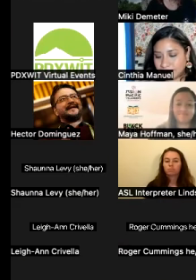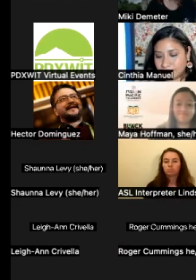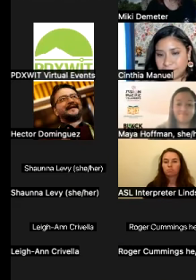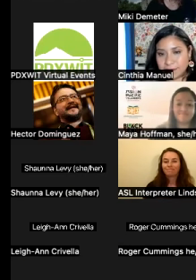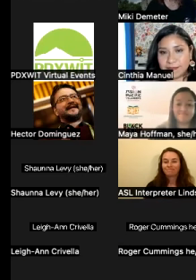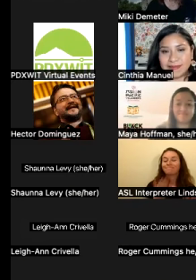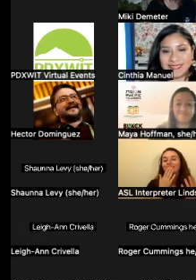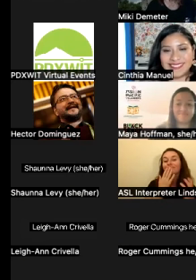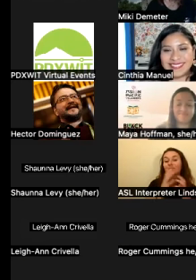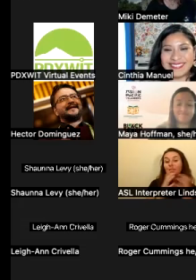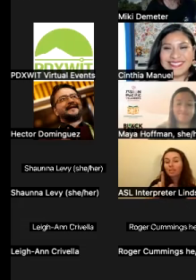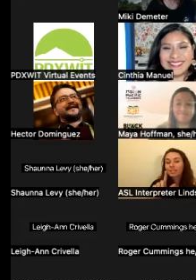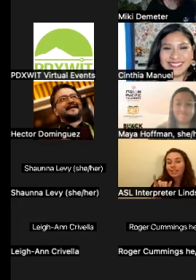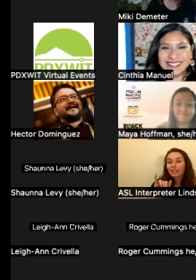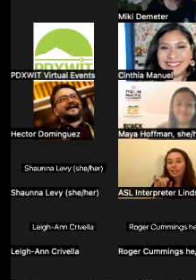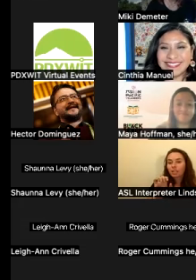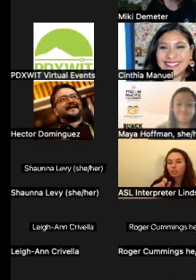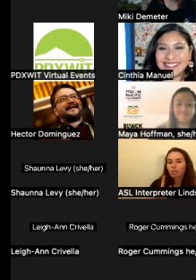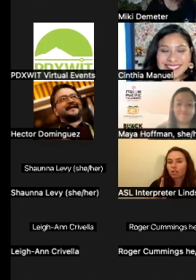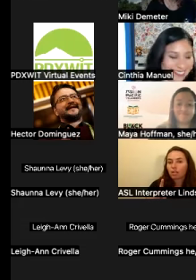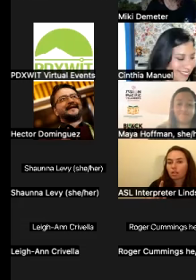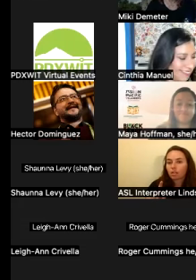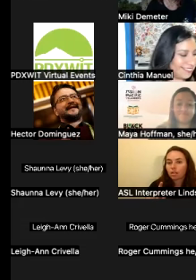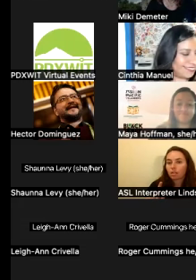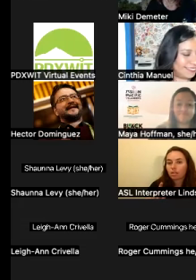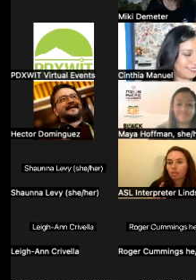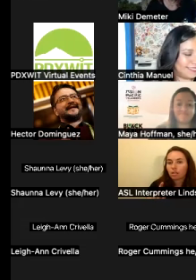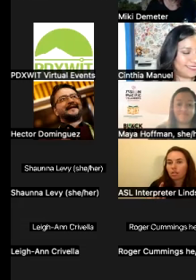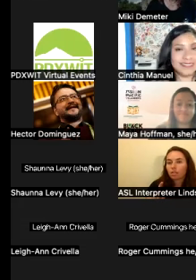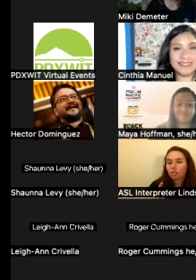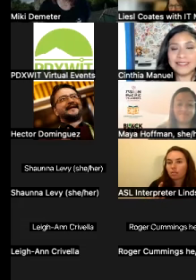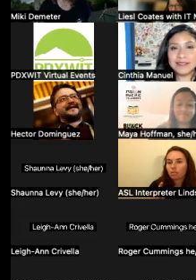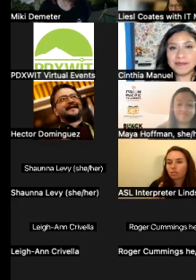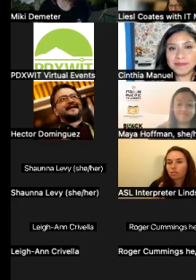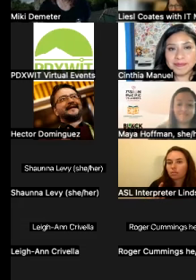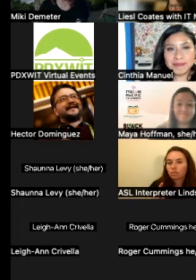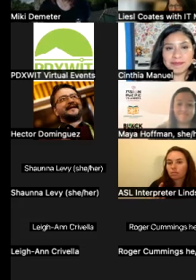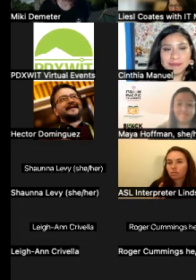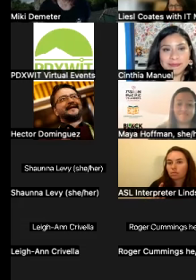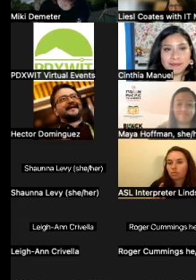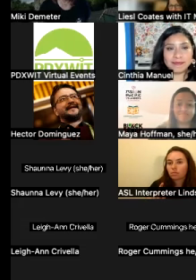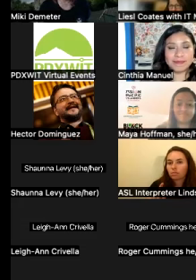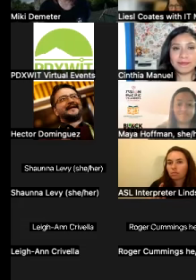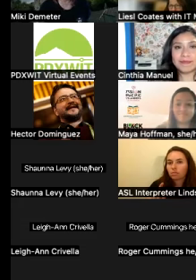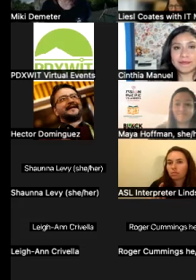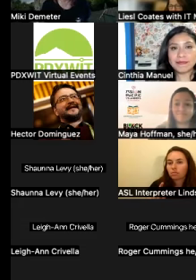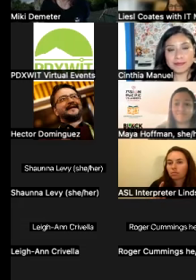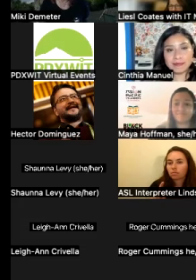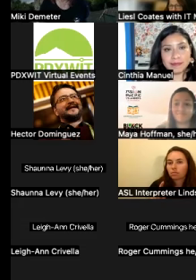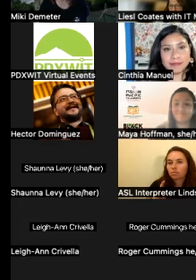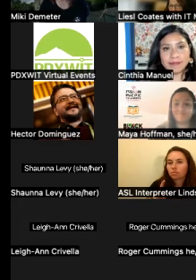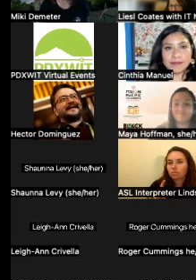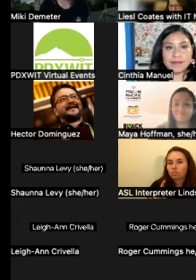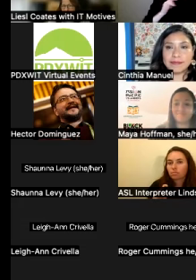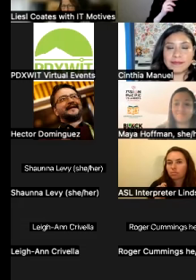Thank you so much, Liesl. I really appreciate that. We appreciate all the support that we receive from IT Motives again. And again,